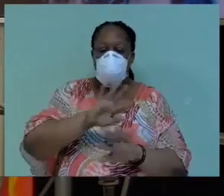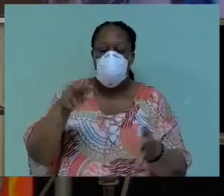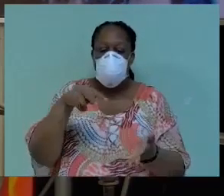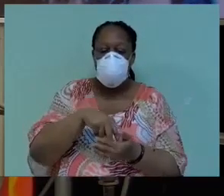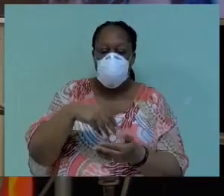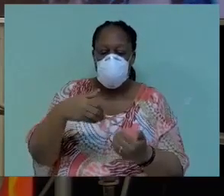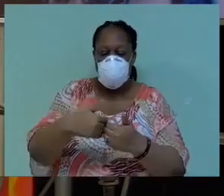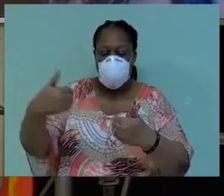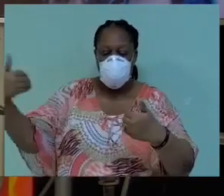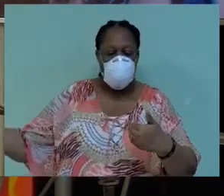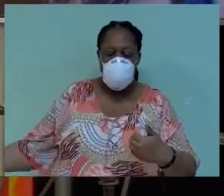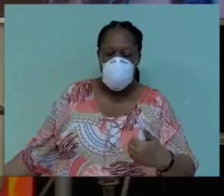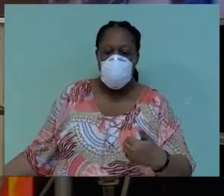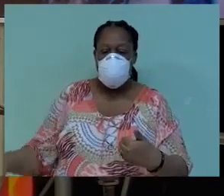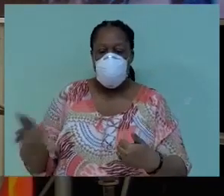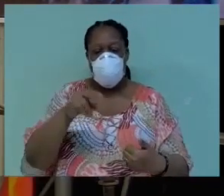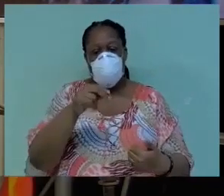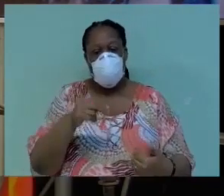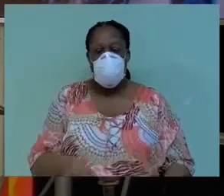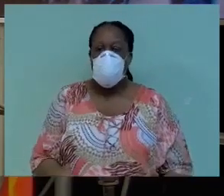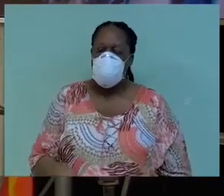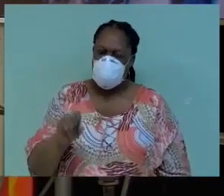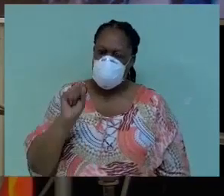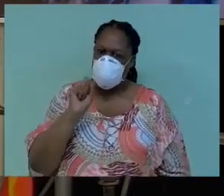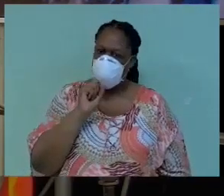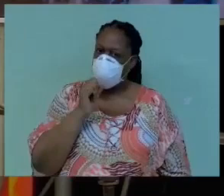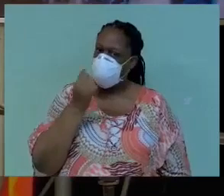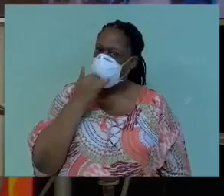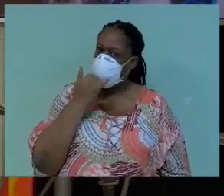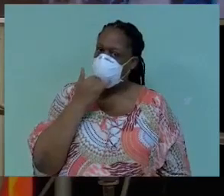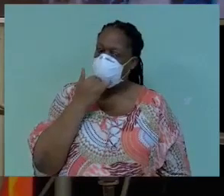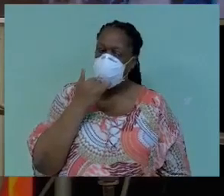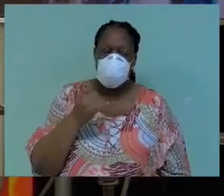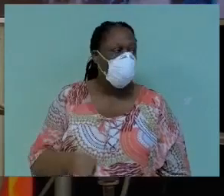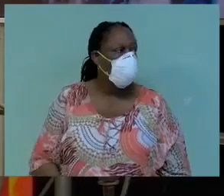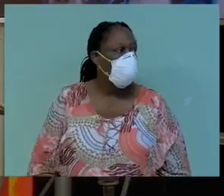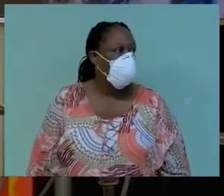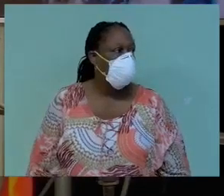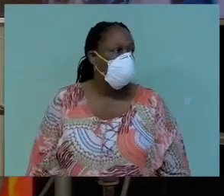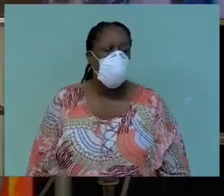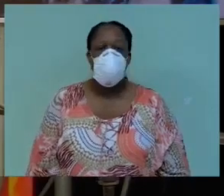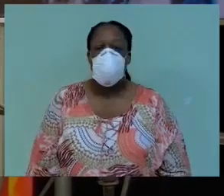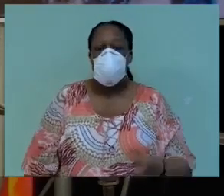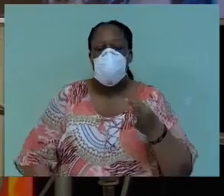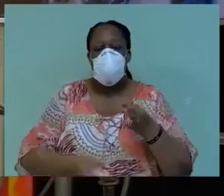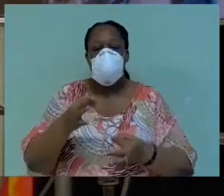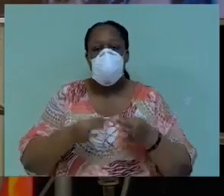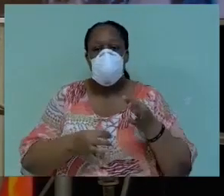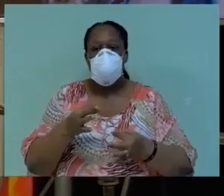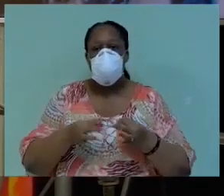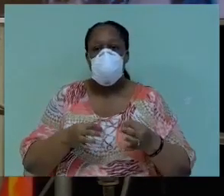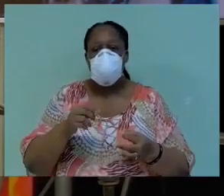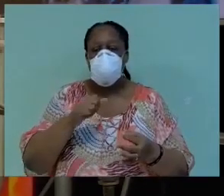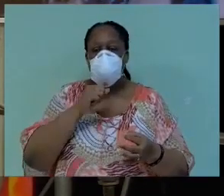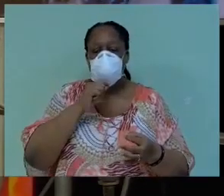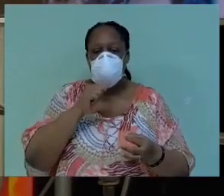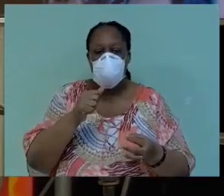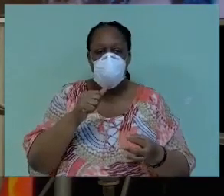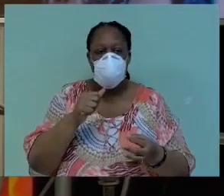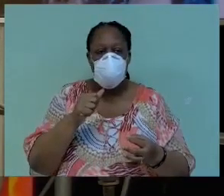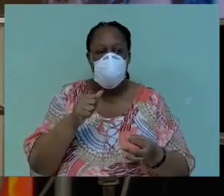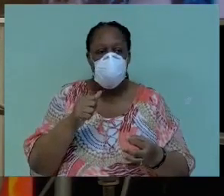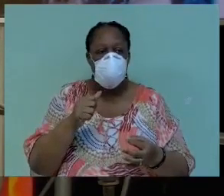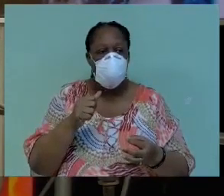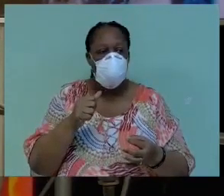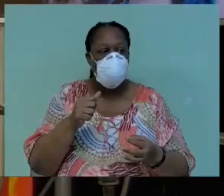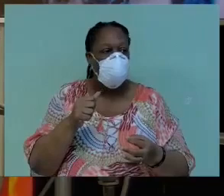If you wear the mask inappropriately, then you tend to be always touching your face. If you have a single-use mask, there are some regular thin white